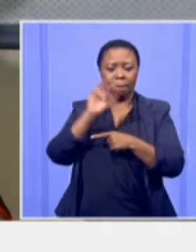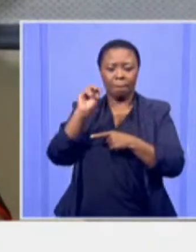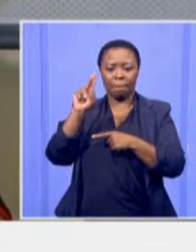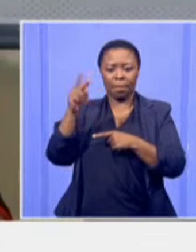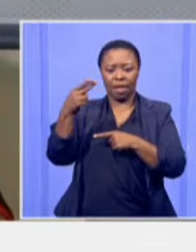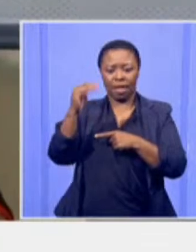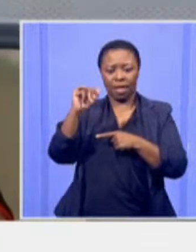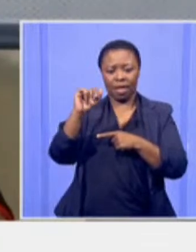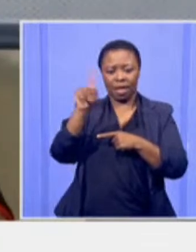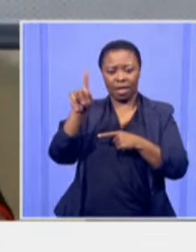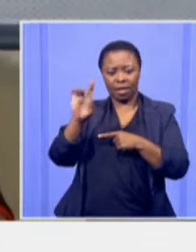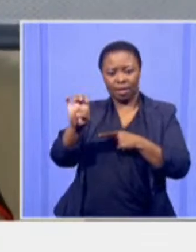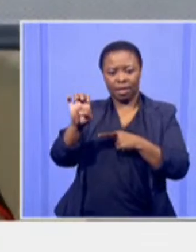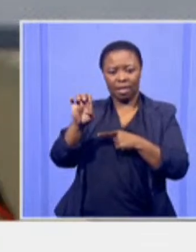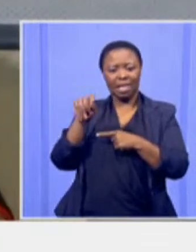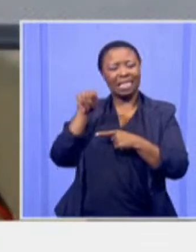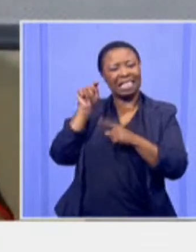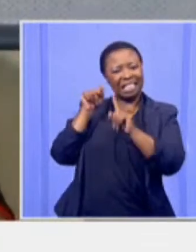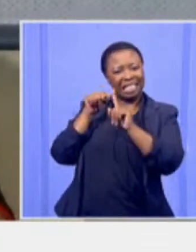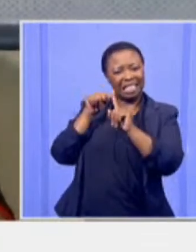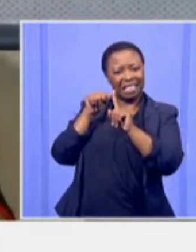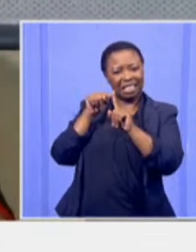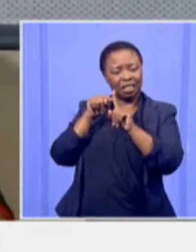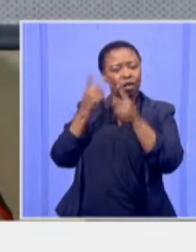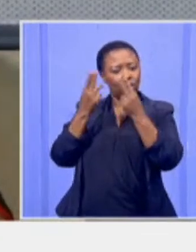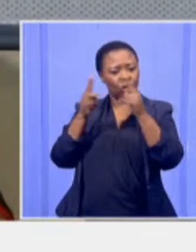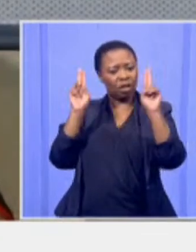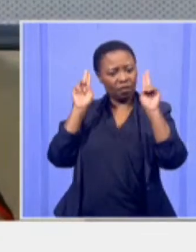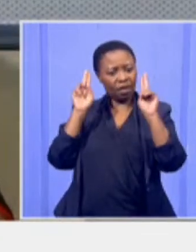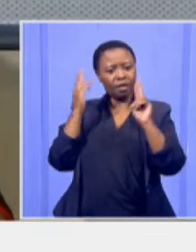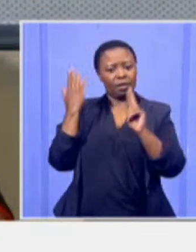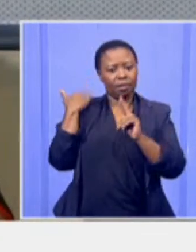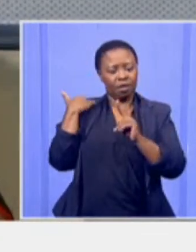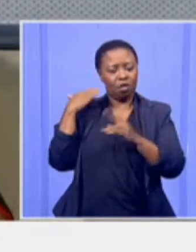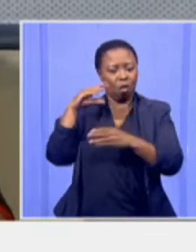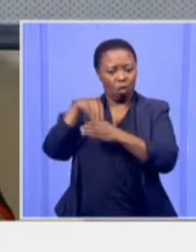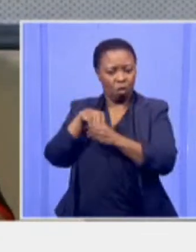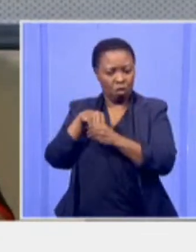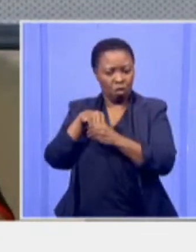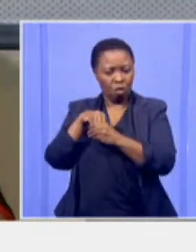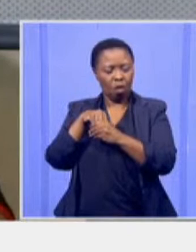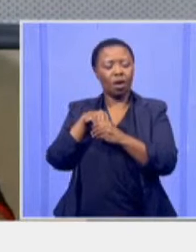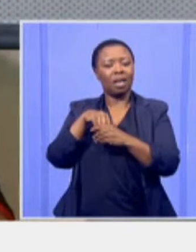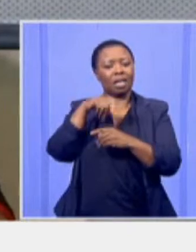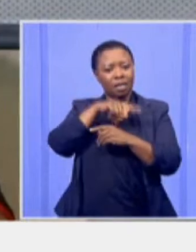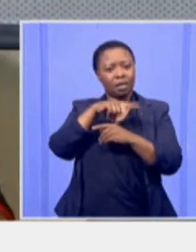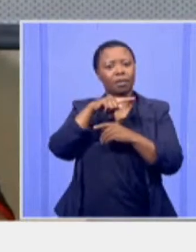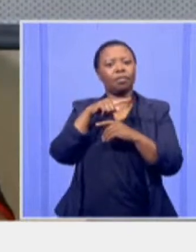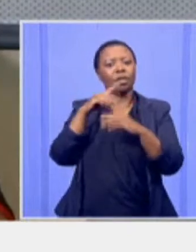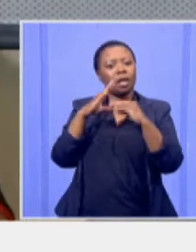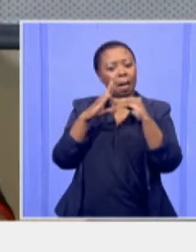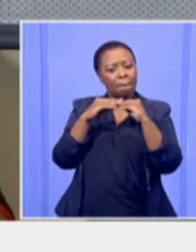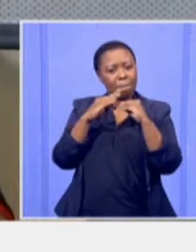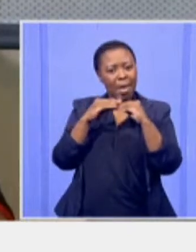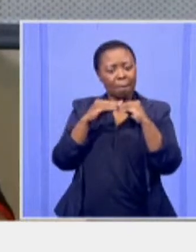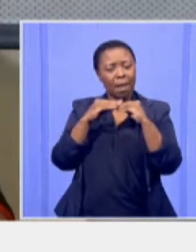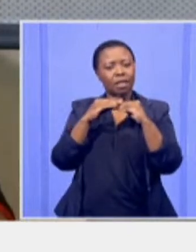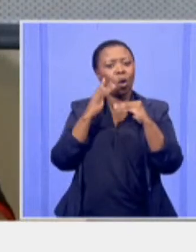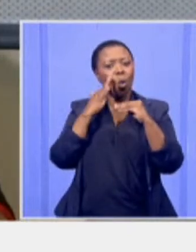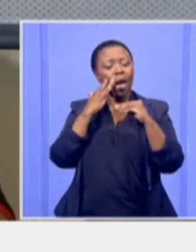University. Begin Kize is one of the founding members of Nehao, which is now a national